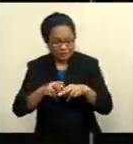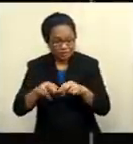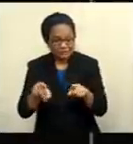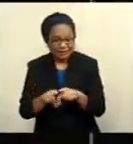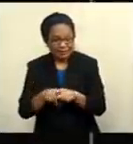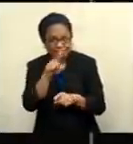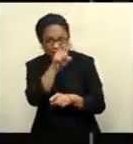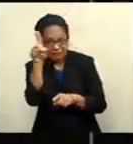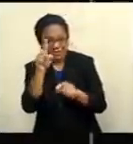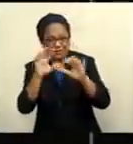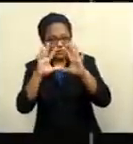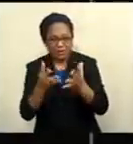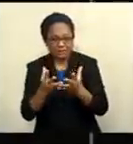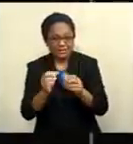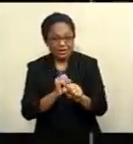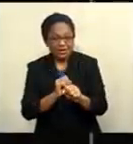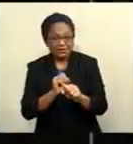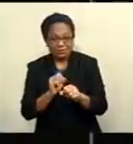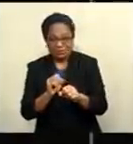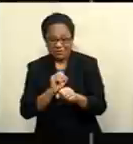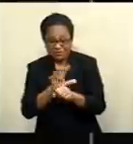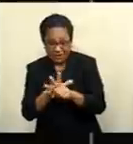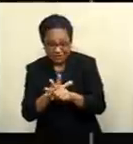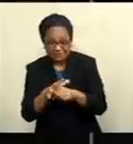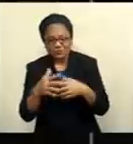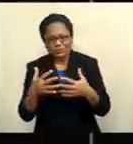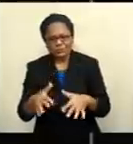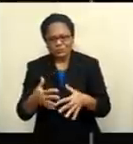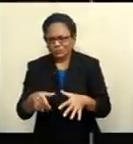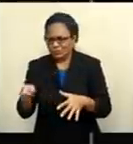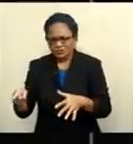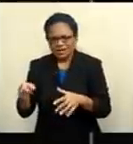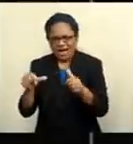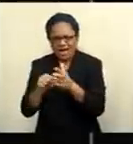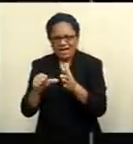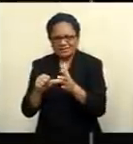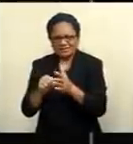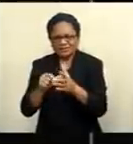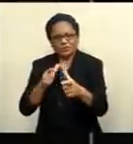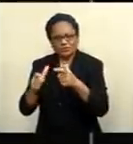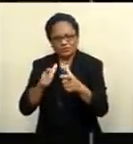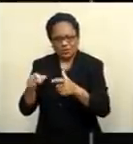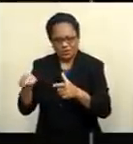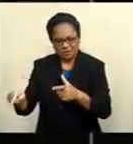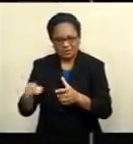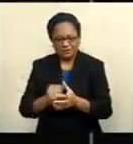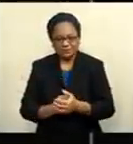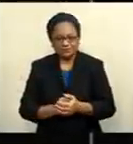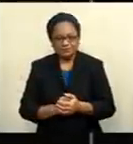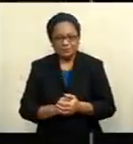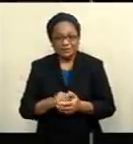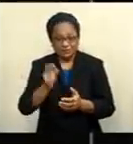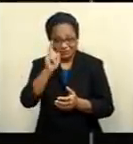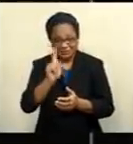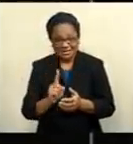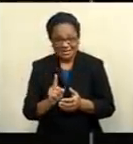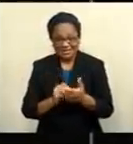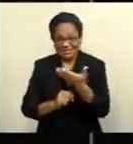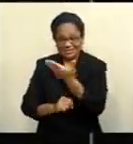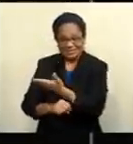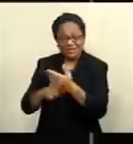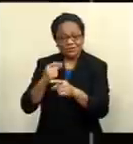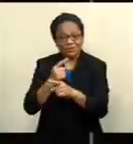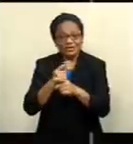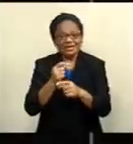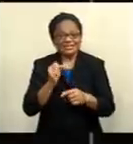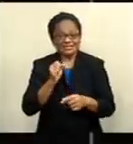The virus, an invisible enemy, and the task to combat it is harder. In tonight's Successful Fijian, we spoke with